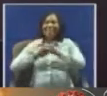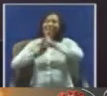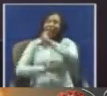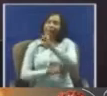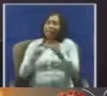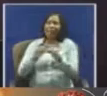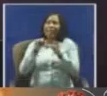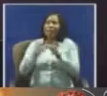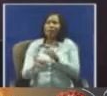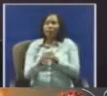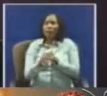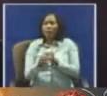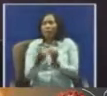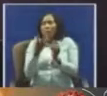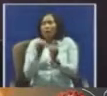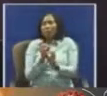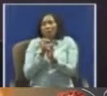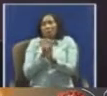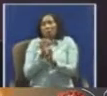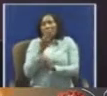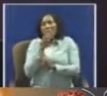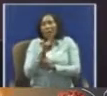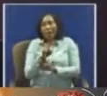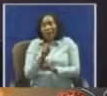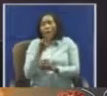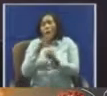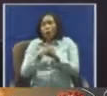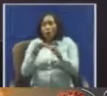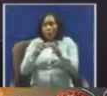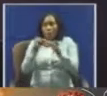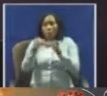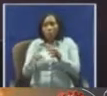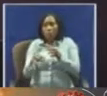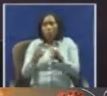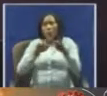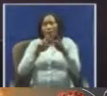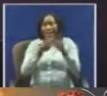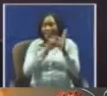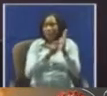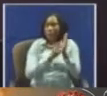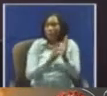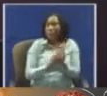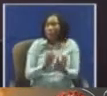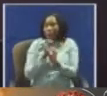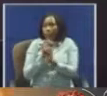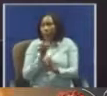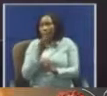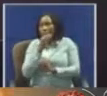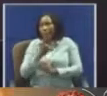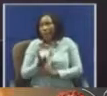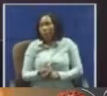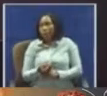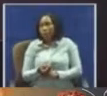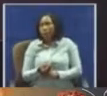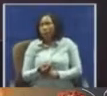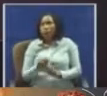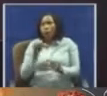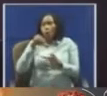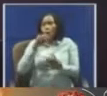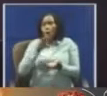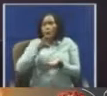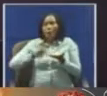have no say over the promulgation, no say over the regulations at all. And despite private members'